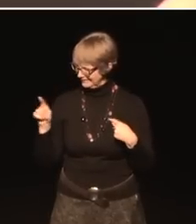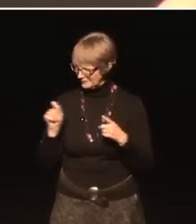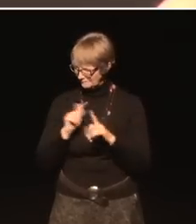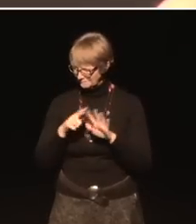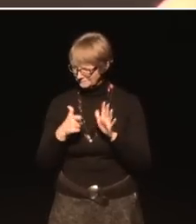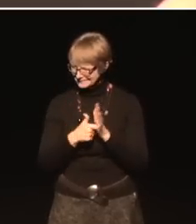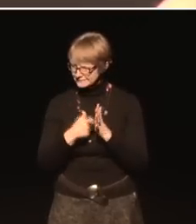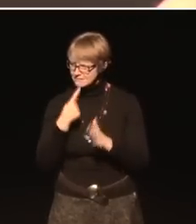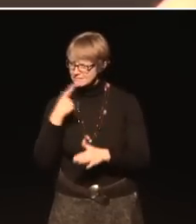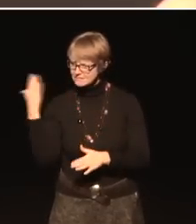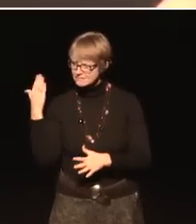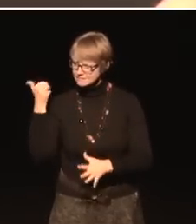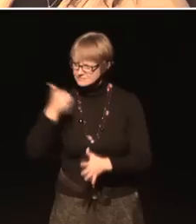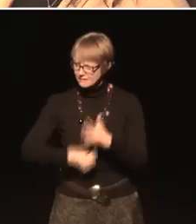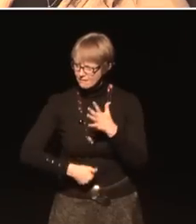beginning, about